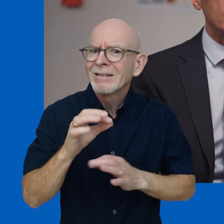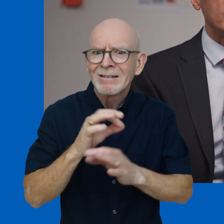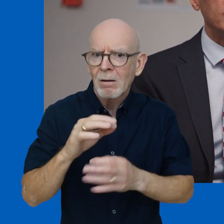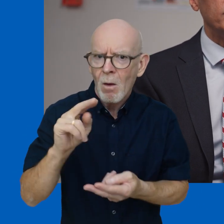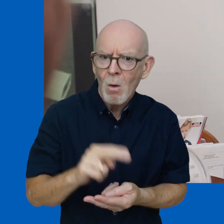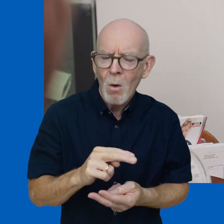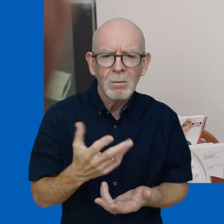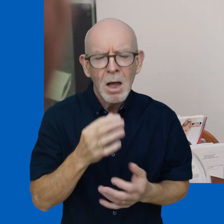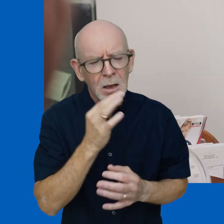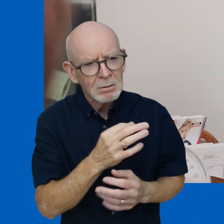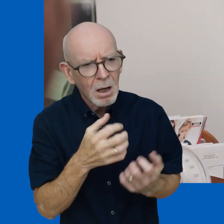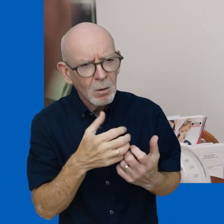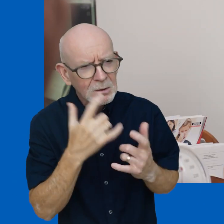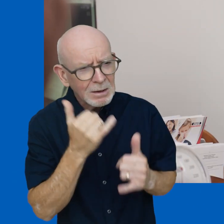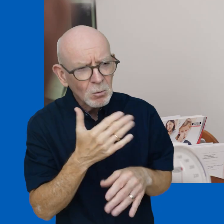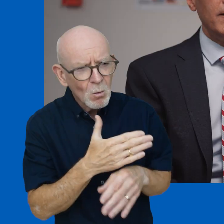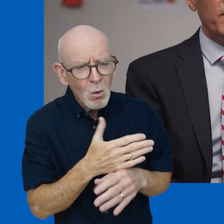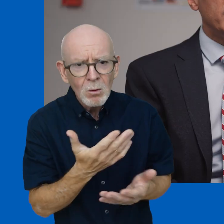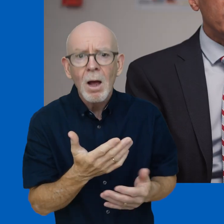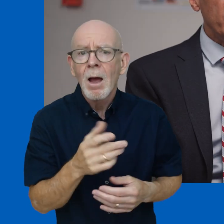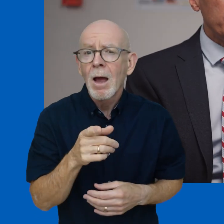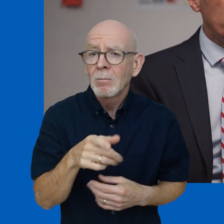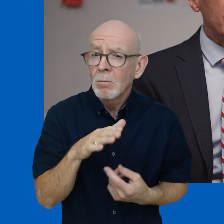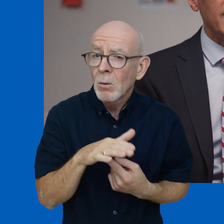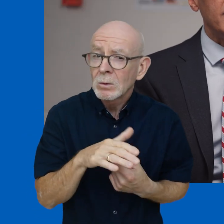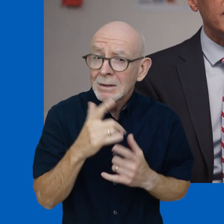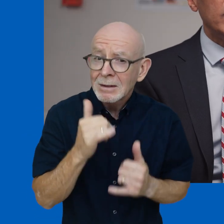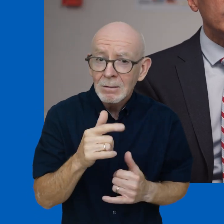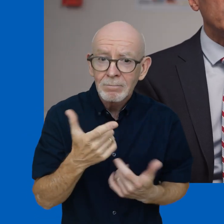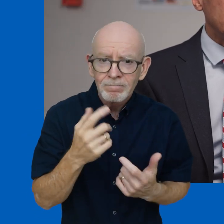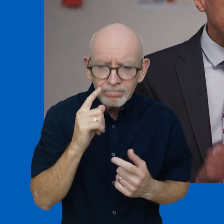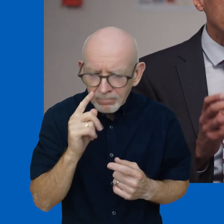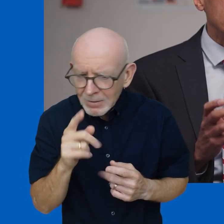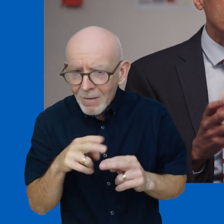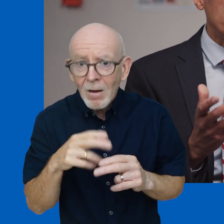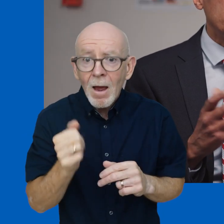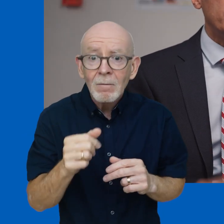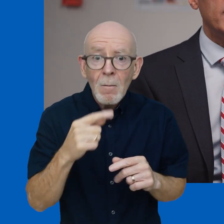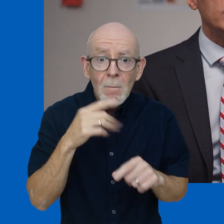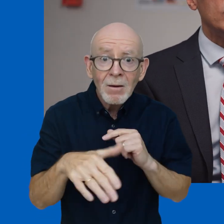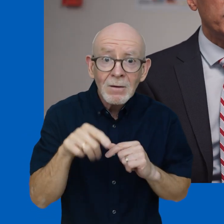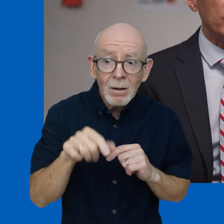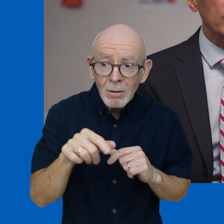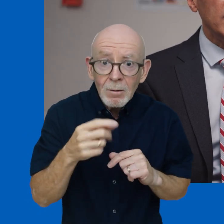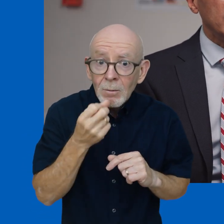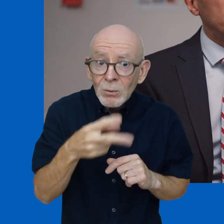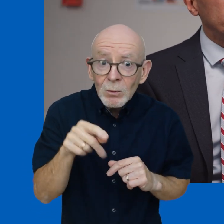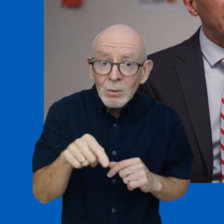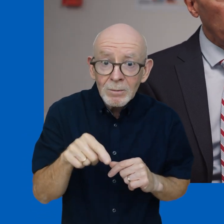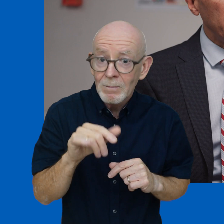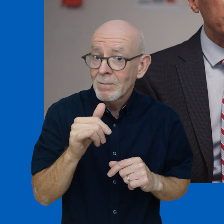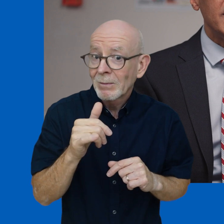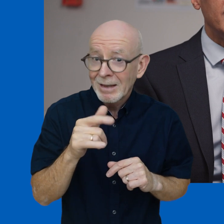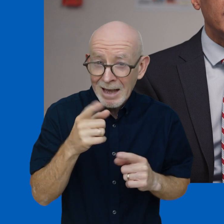weight loss. So how does the test work? This very important test looks for tiny traces of human blood in your poo, which